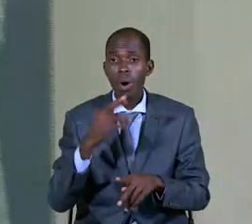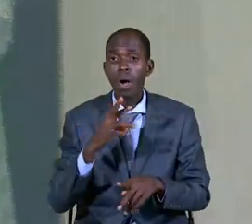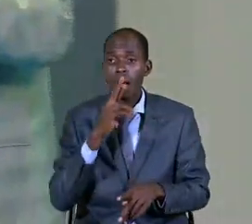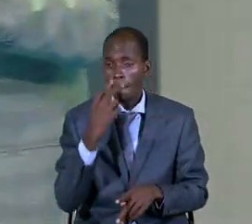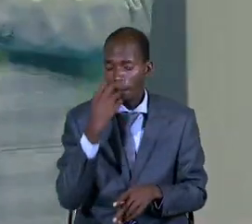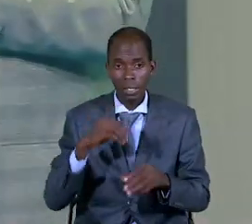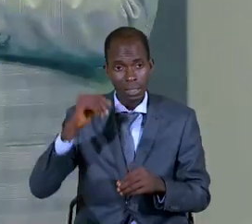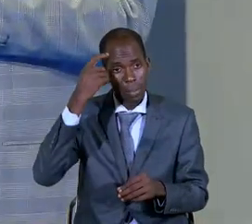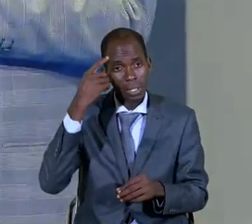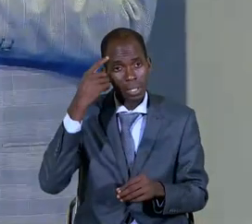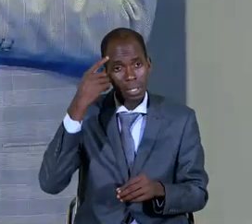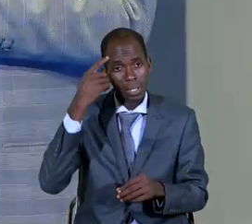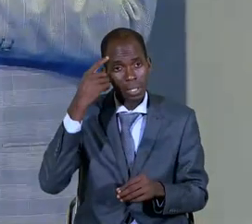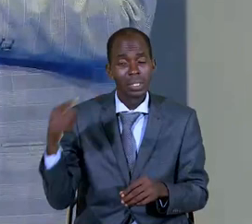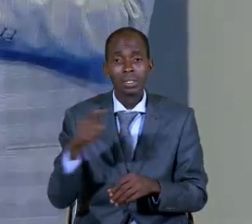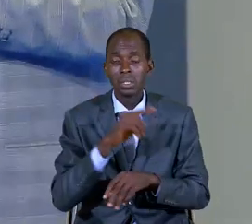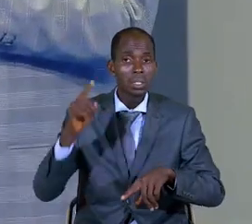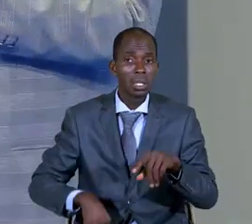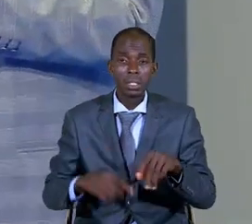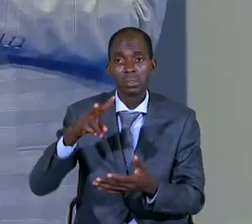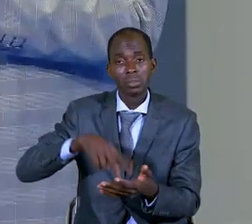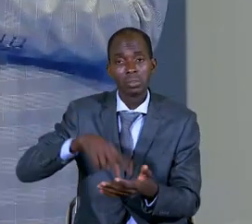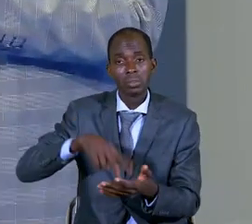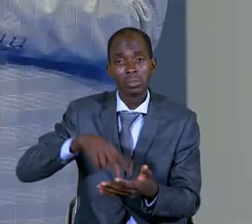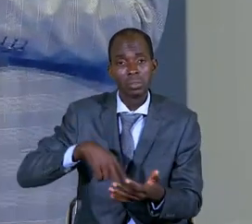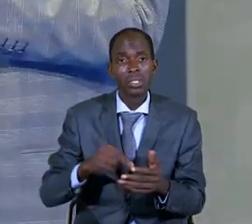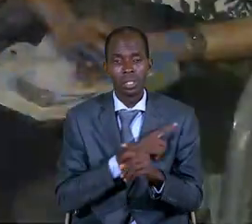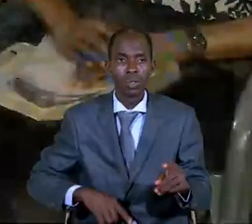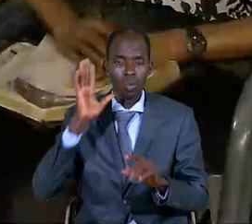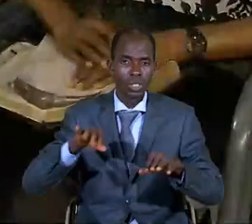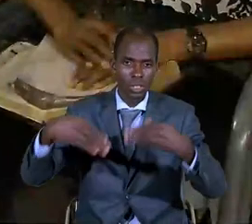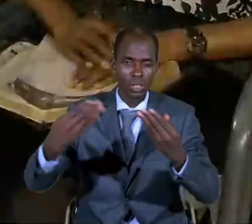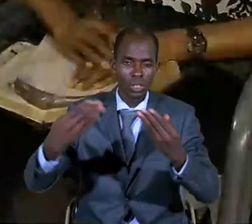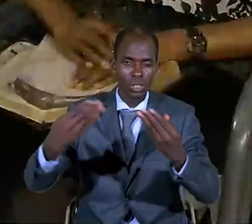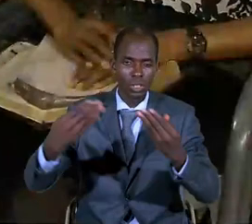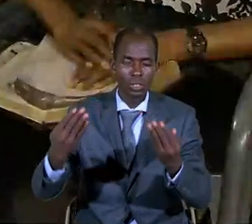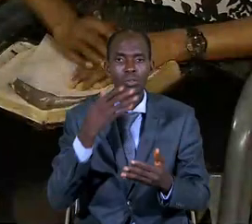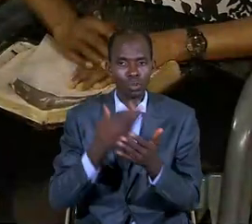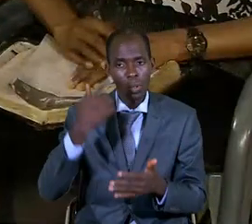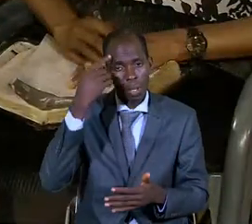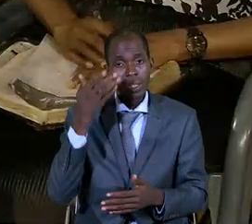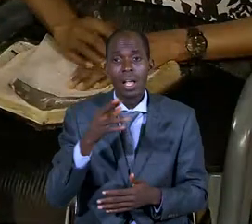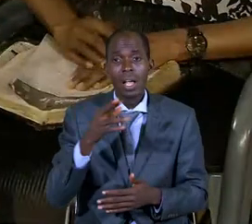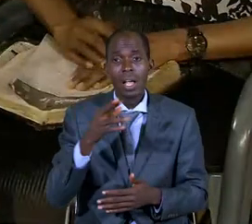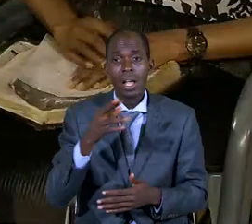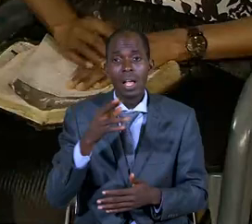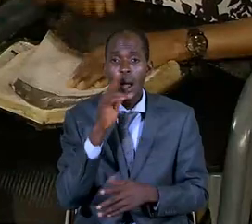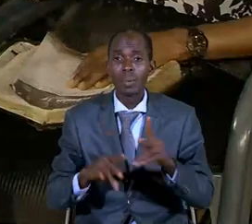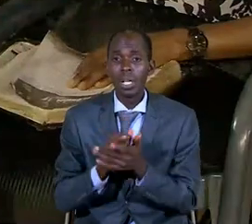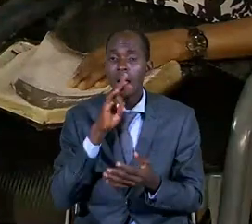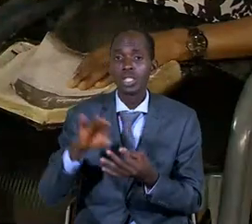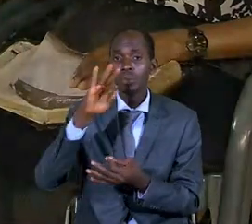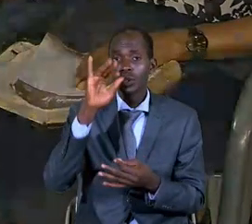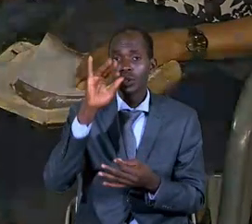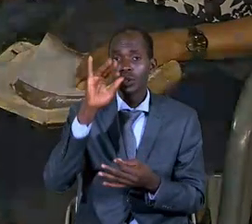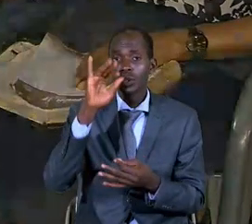can't reach. The Lord will give you insight. There are those who are spiritually blind. They